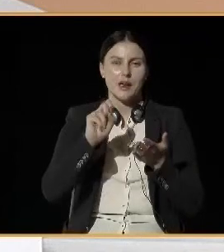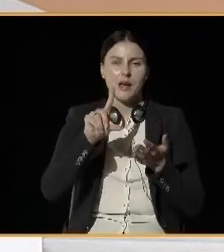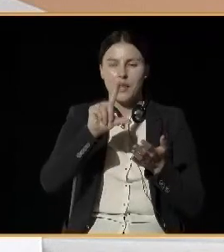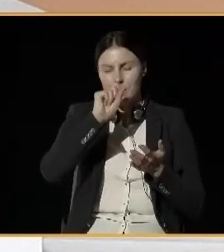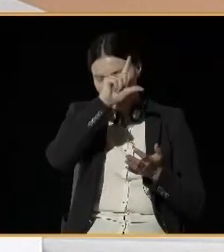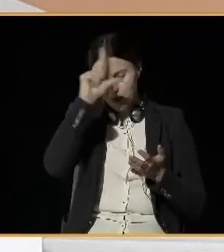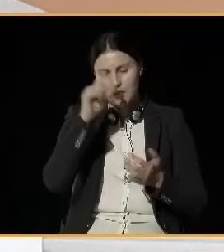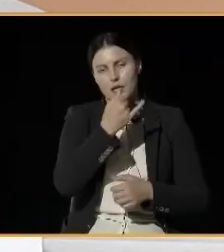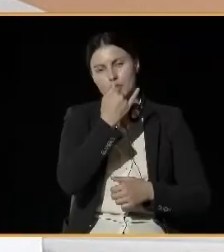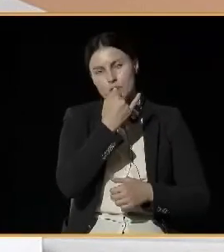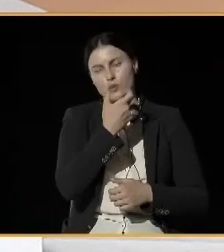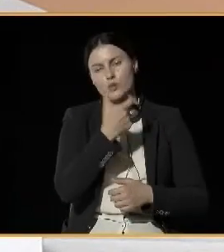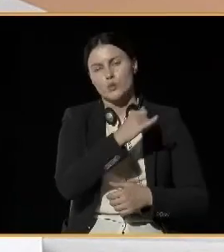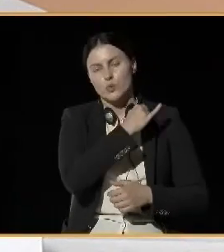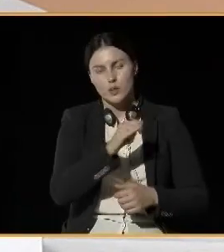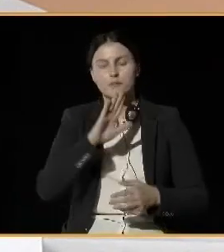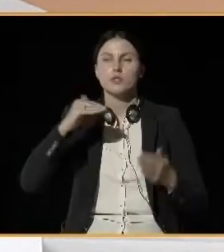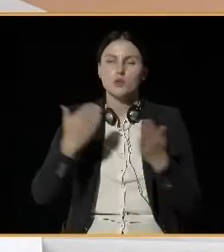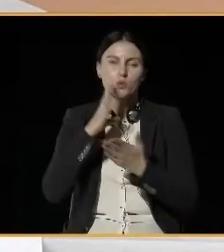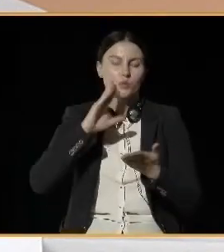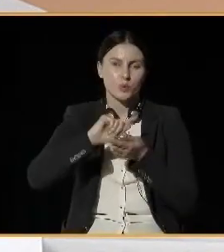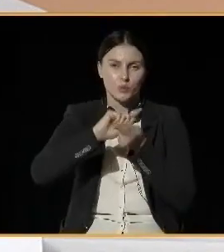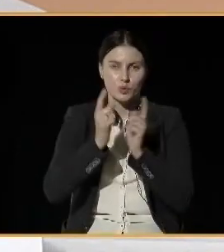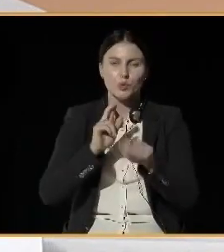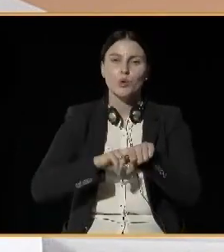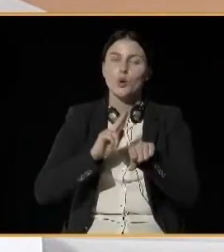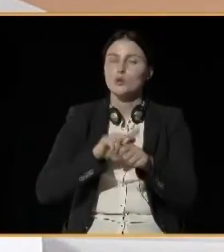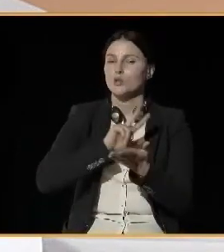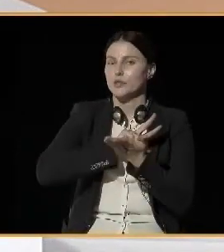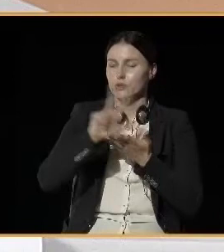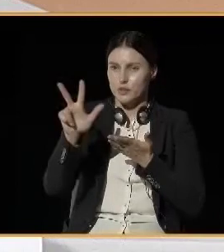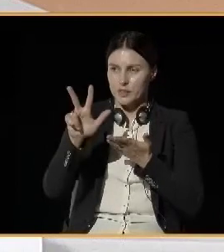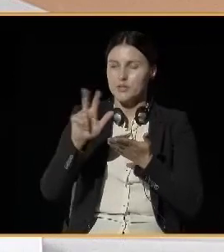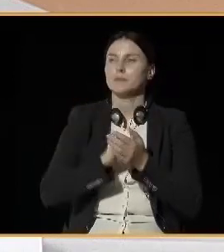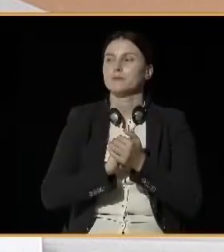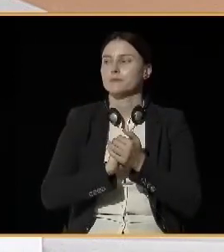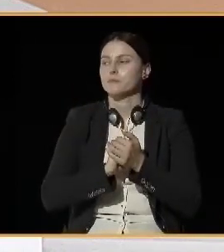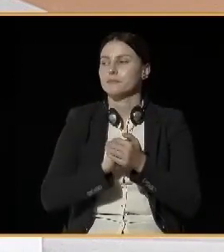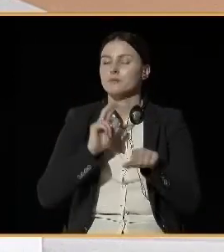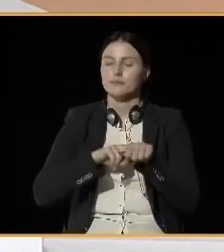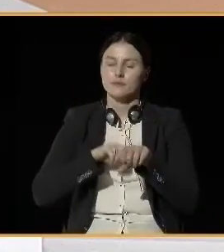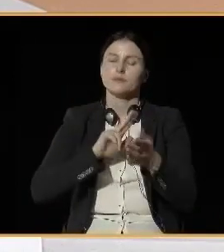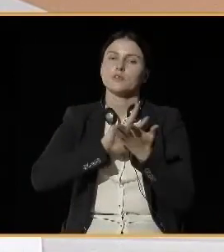a virtual walk around the Centennial Hall. So we are meeting again